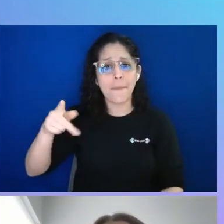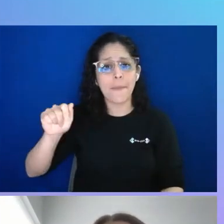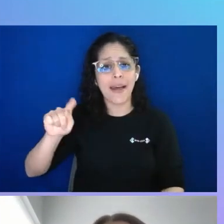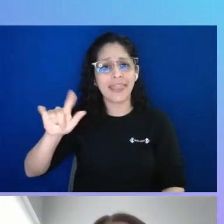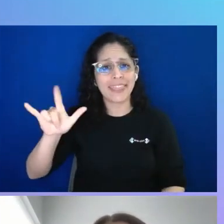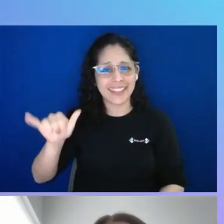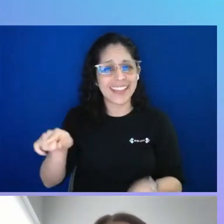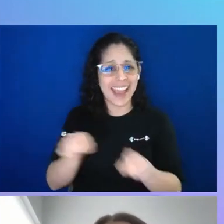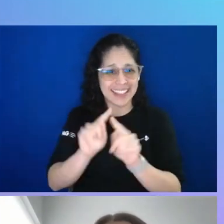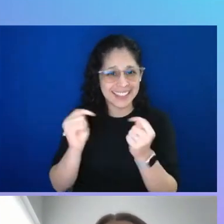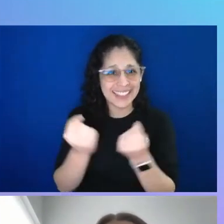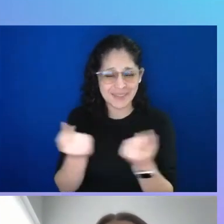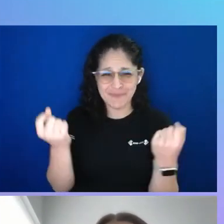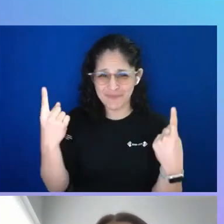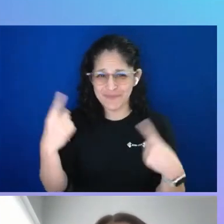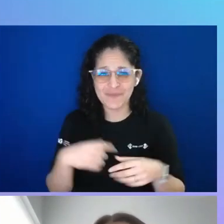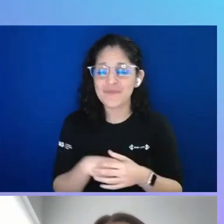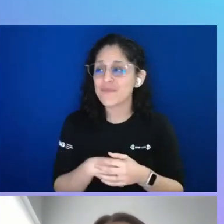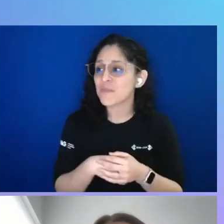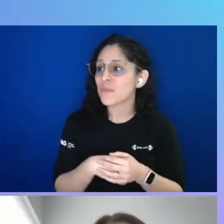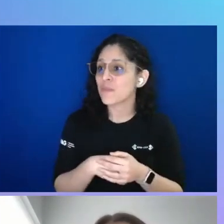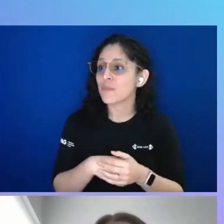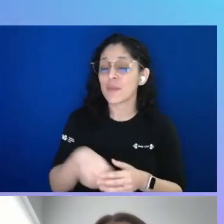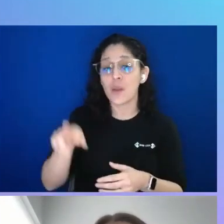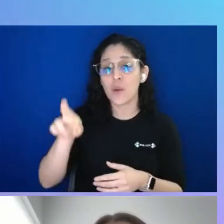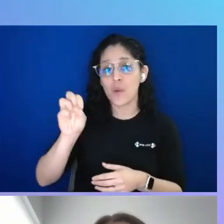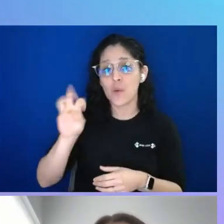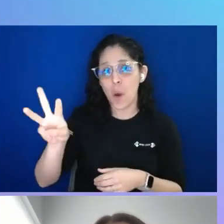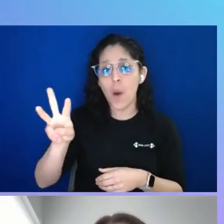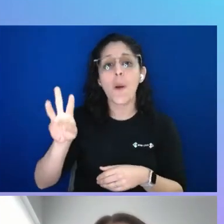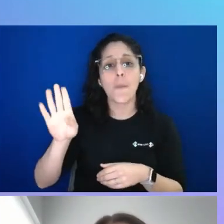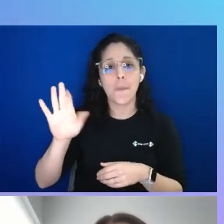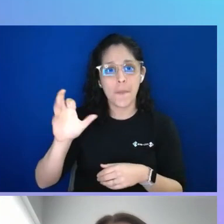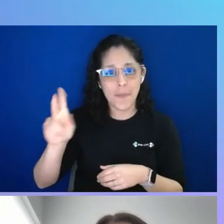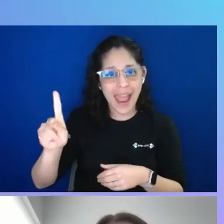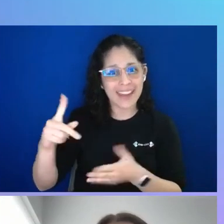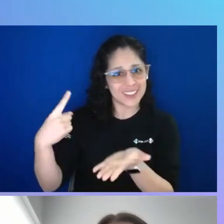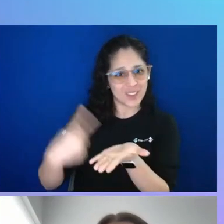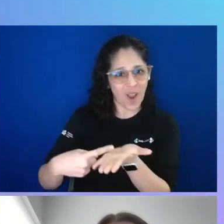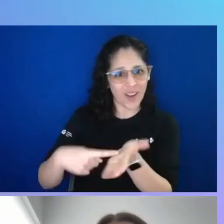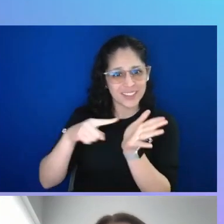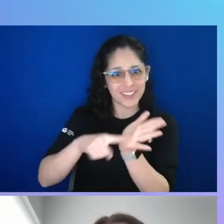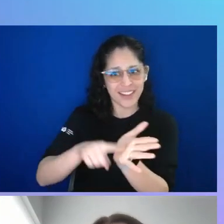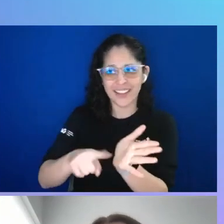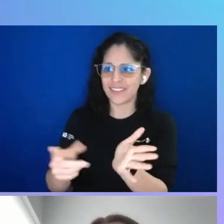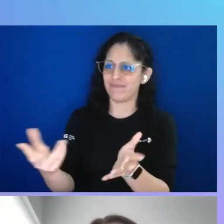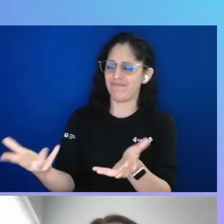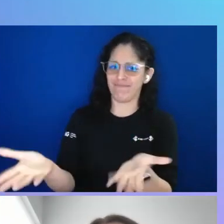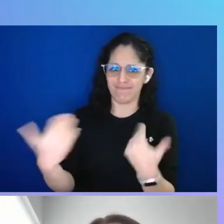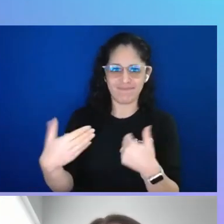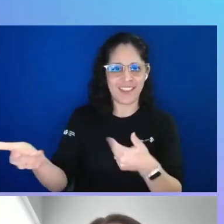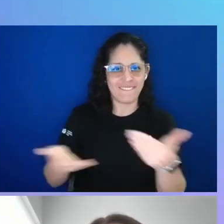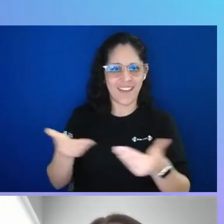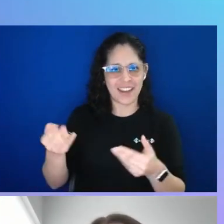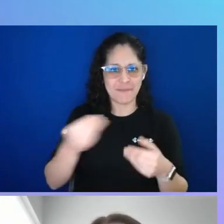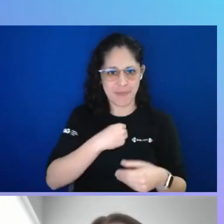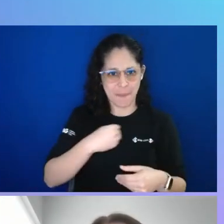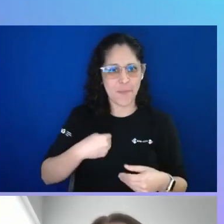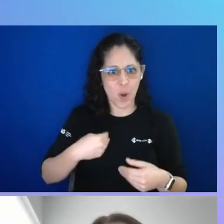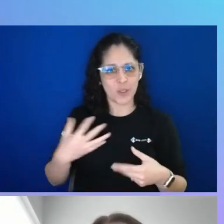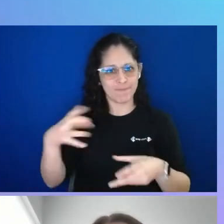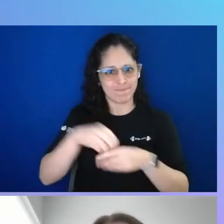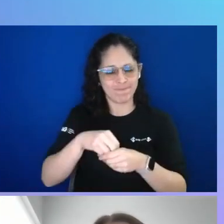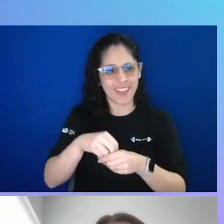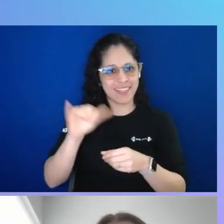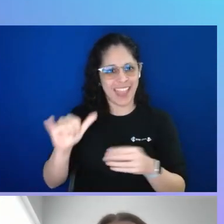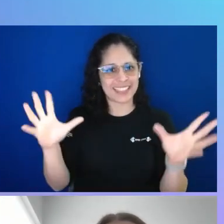So for our Row Talkback study, we invited our stakeholders to take part in that Accessibility Research Summit. They were also heavily